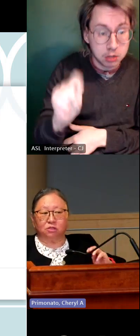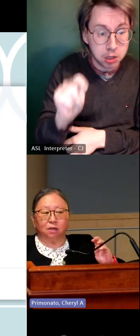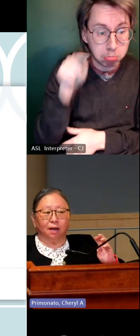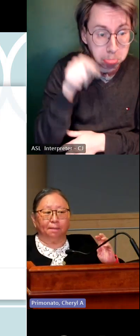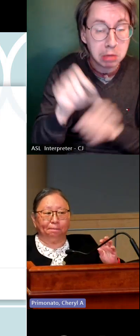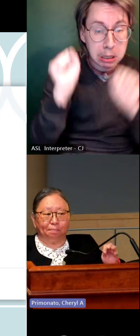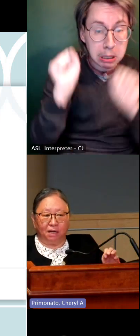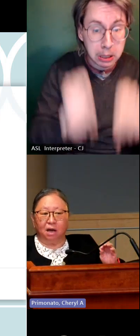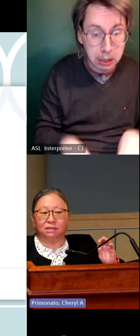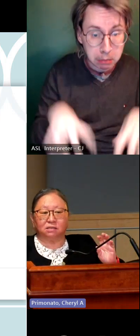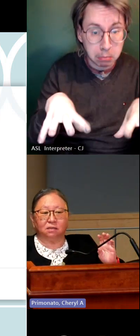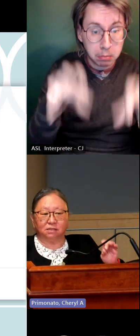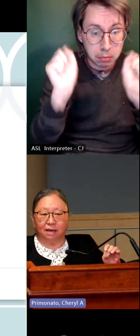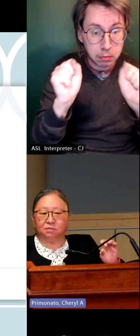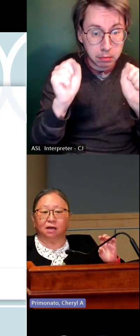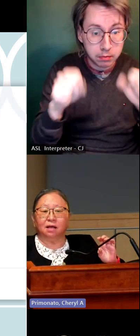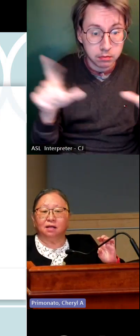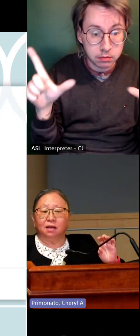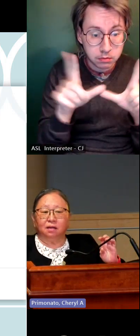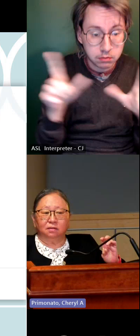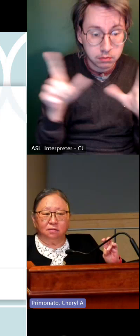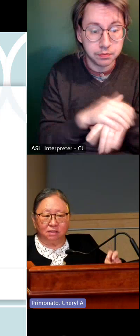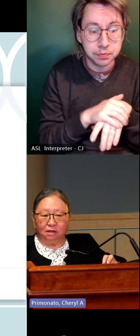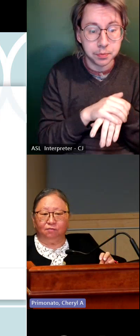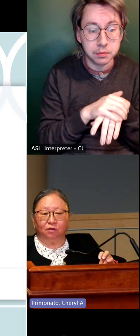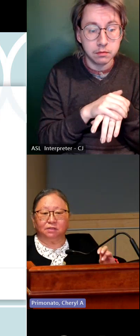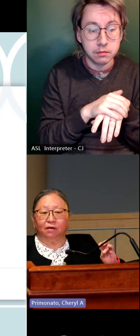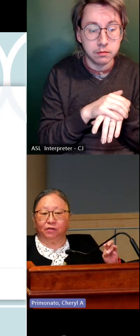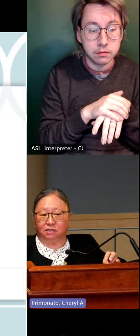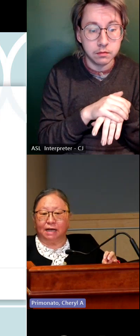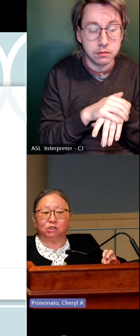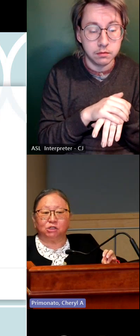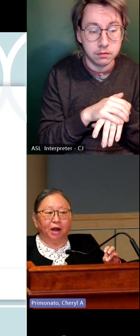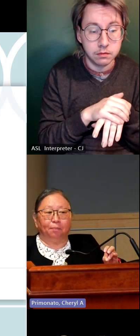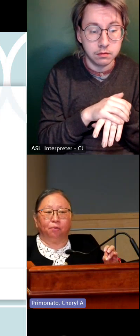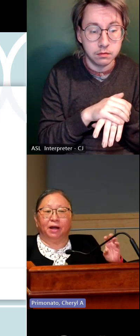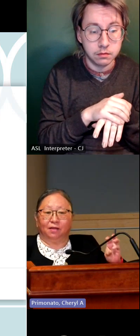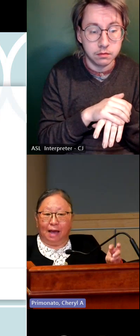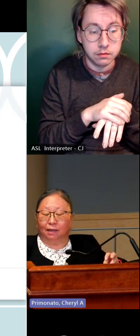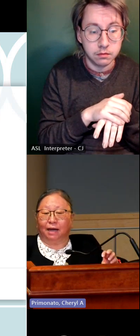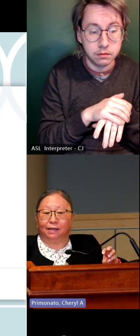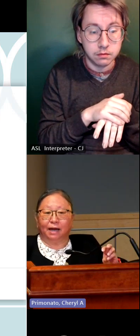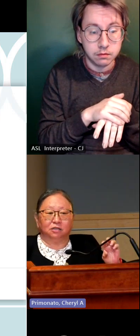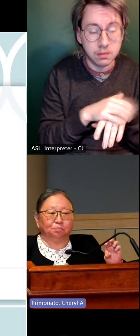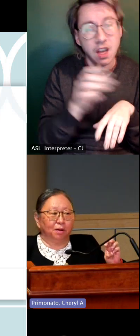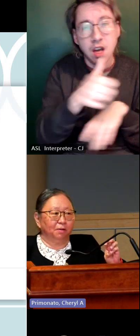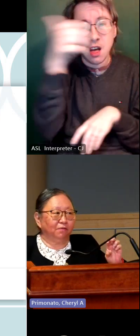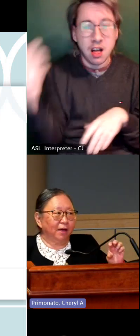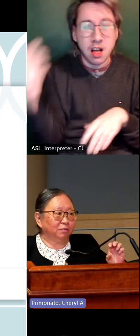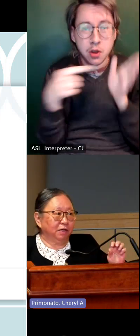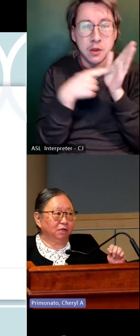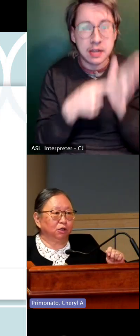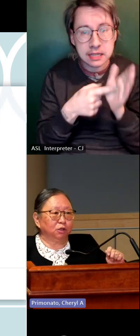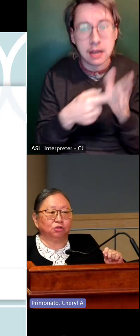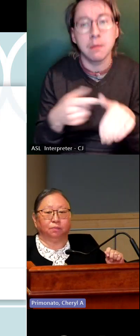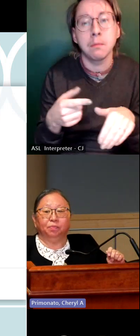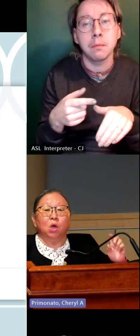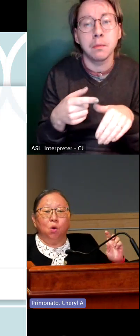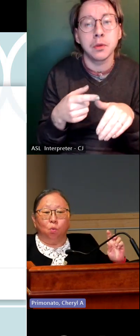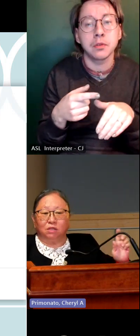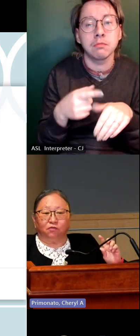4 others, PennDOT, SEPTA, the City of Philadelphia International Airport, and Allegheny County Department of Equity